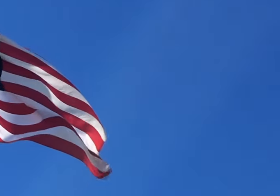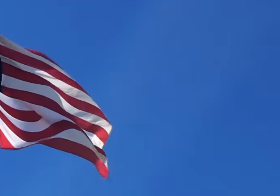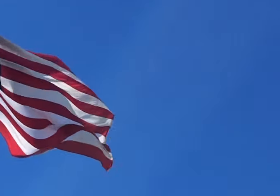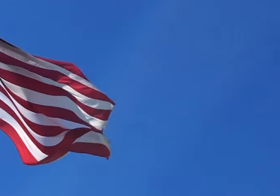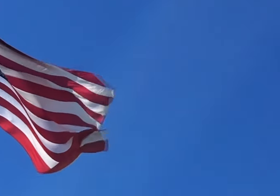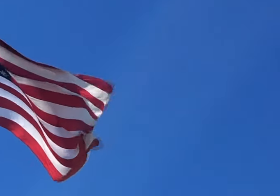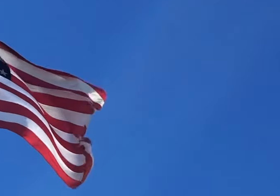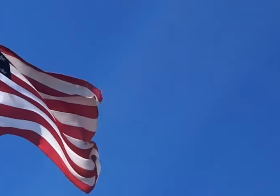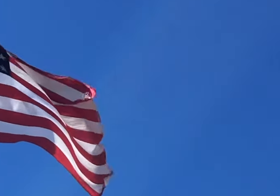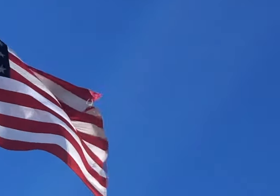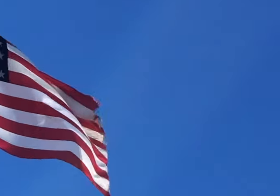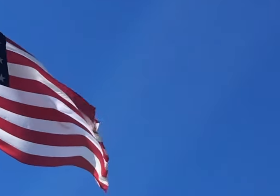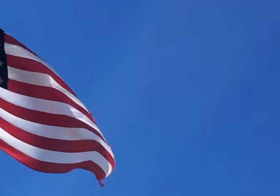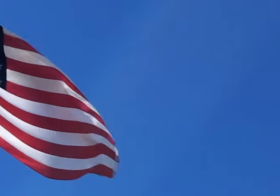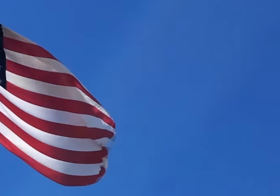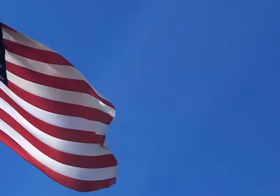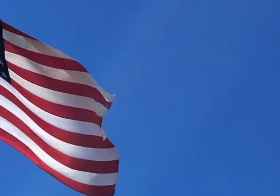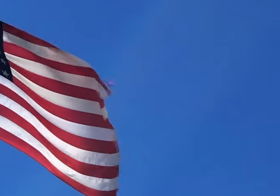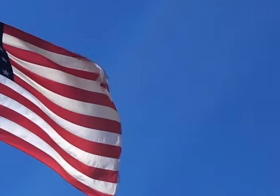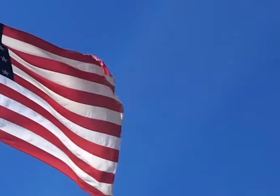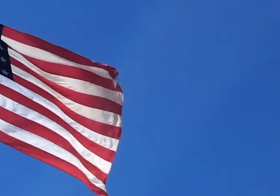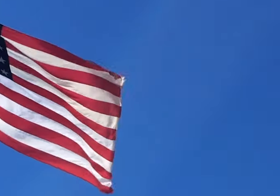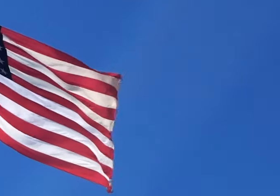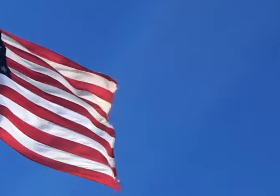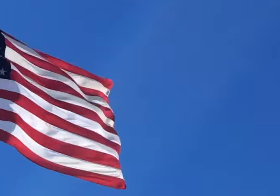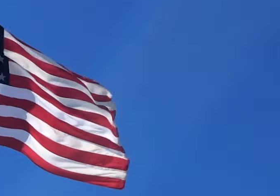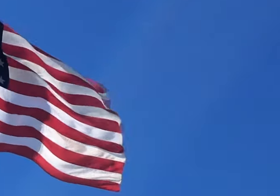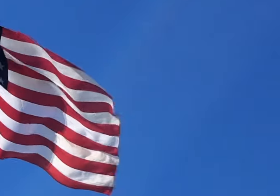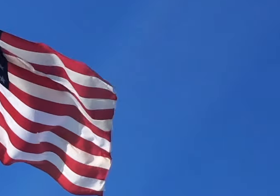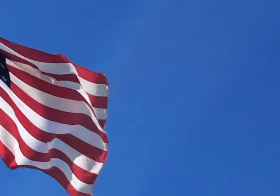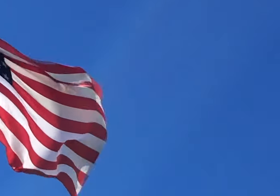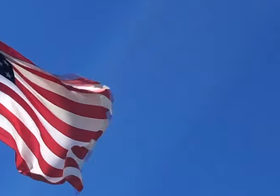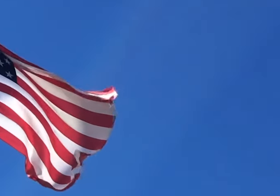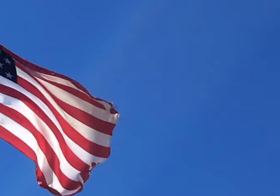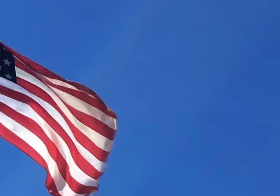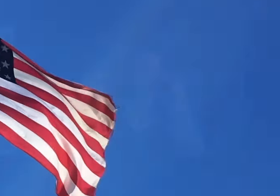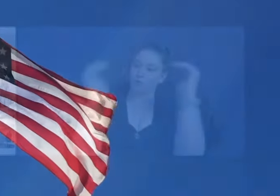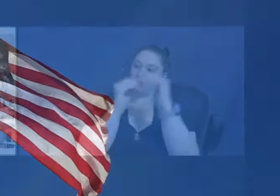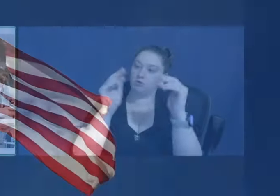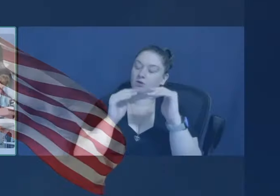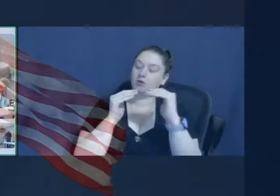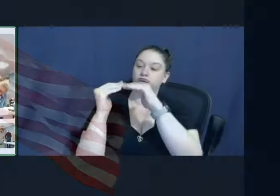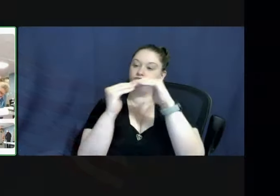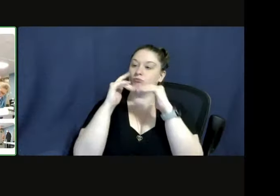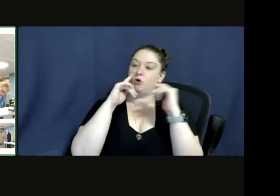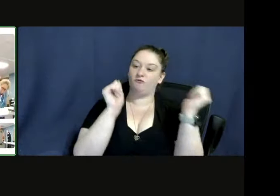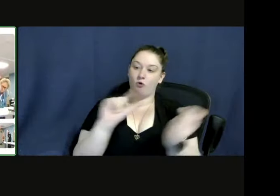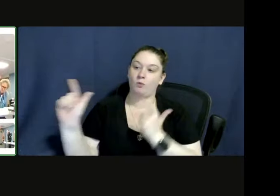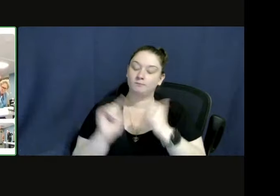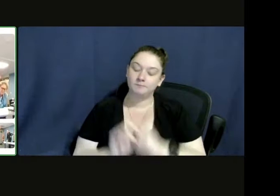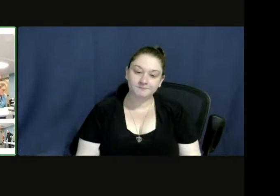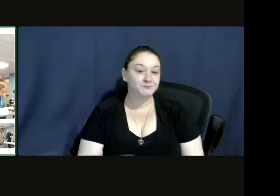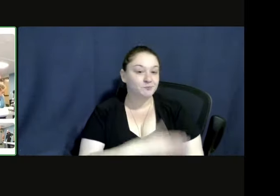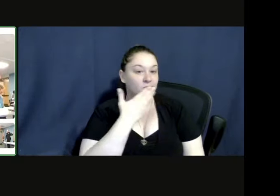nation, under God, indivisible, with liberty and justice for all. Thank you.